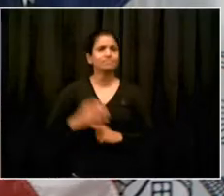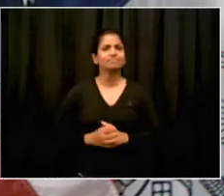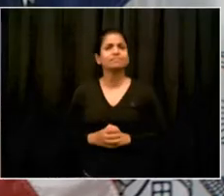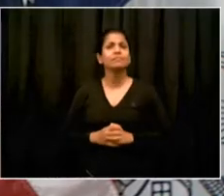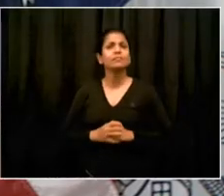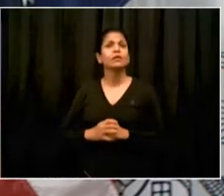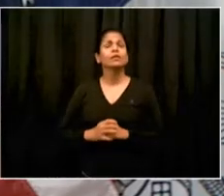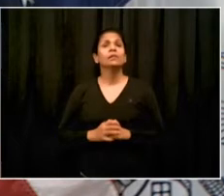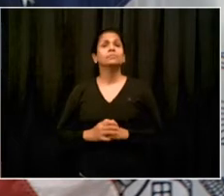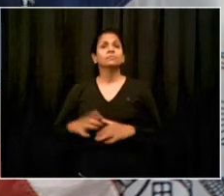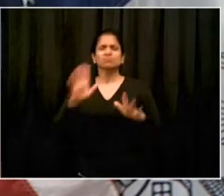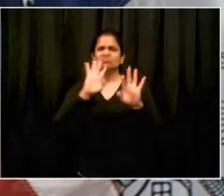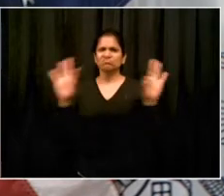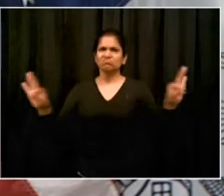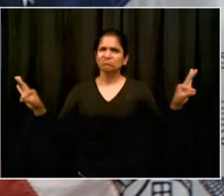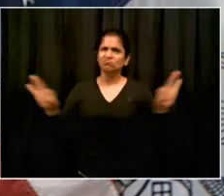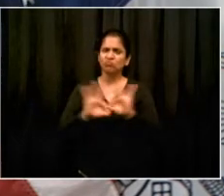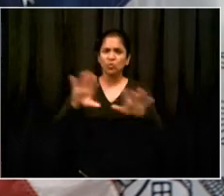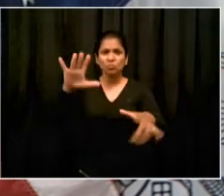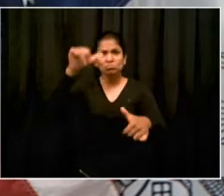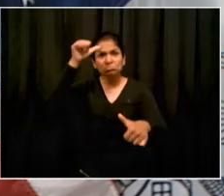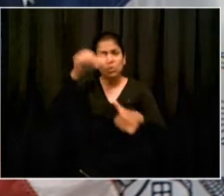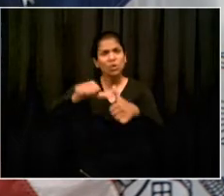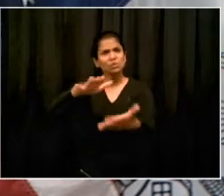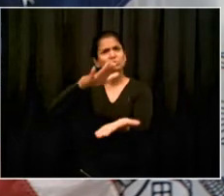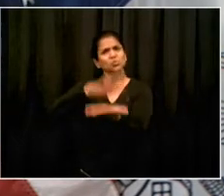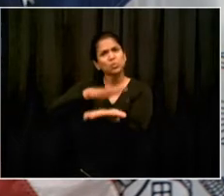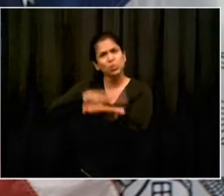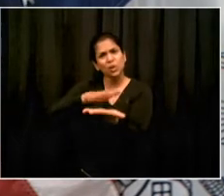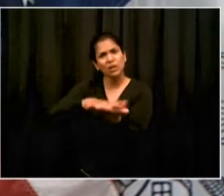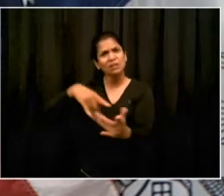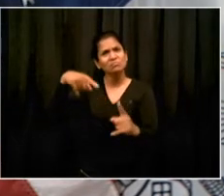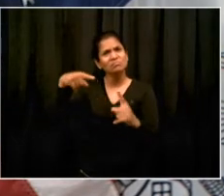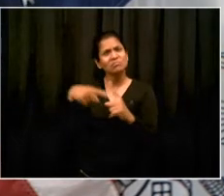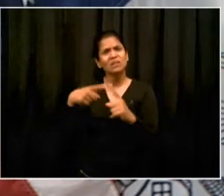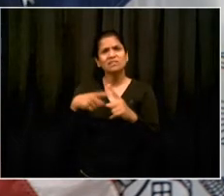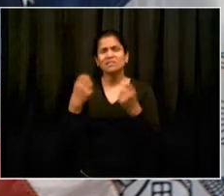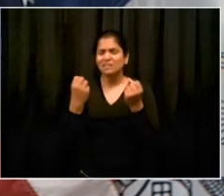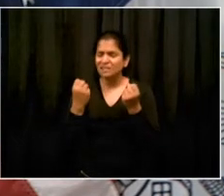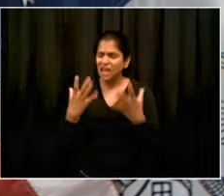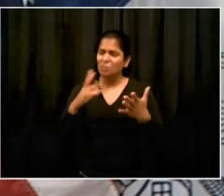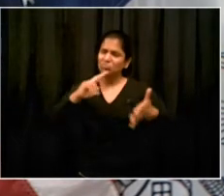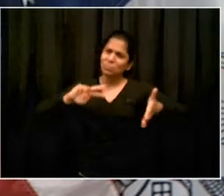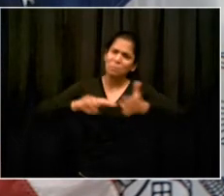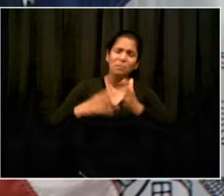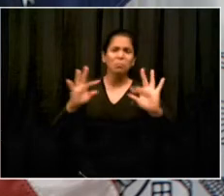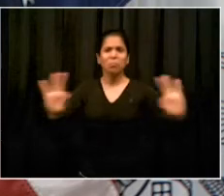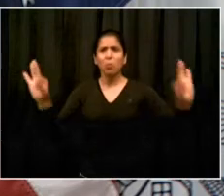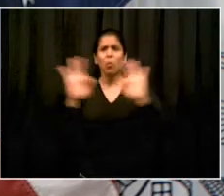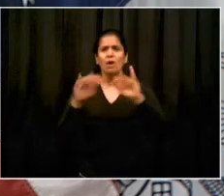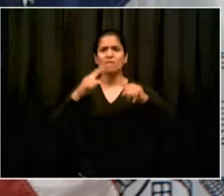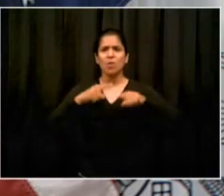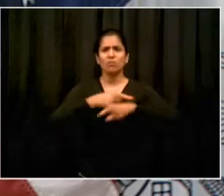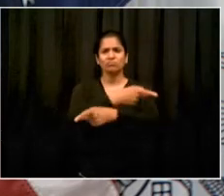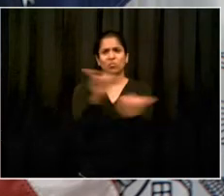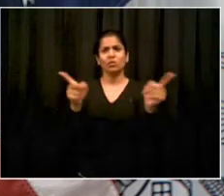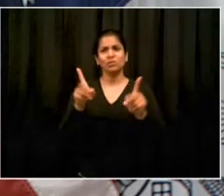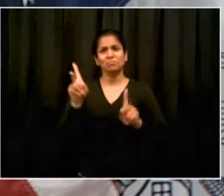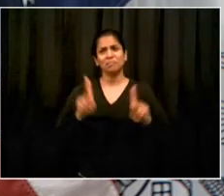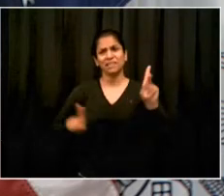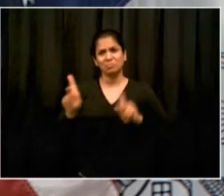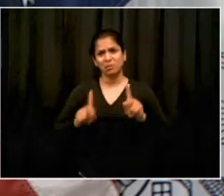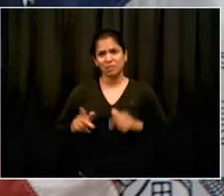to support our families. Public school families made clear how important it was for them to have in-person learning come